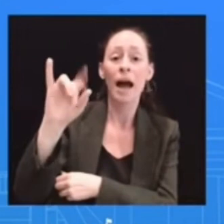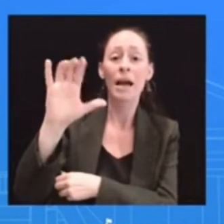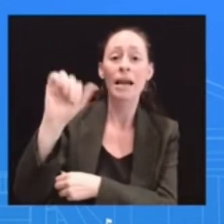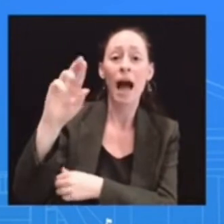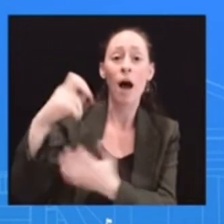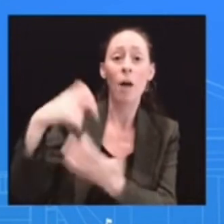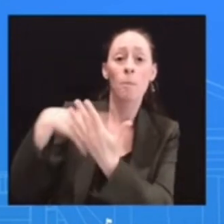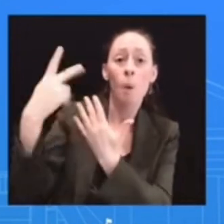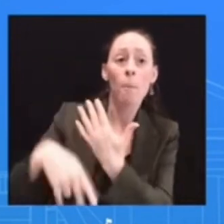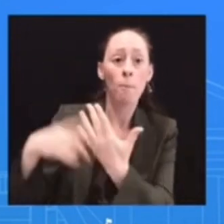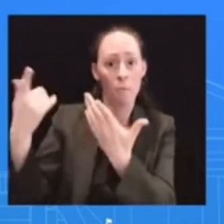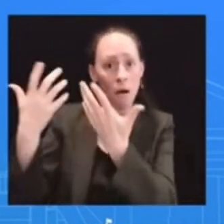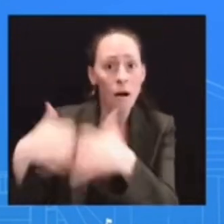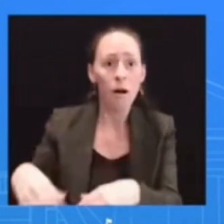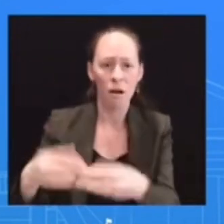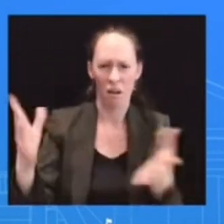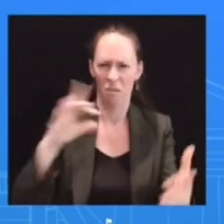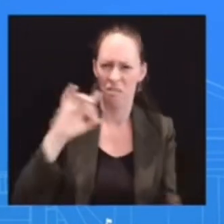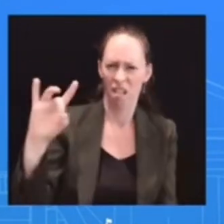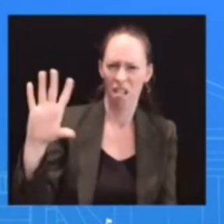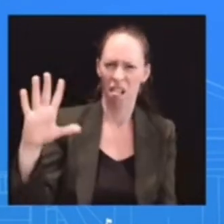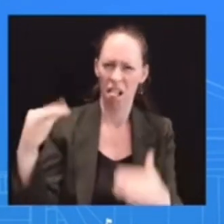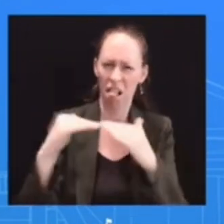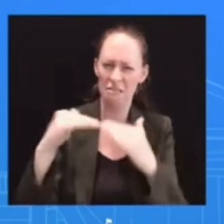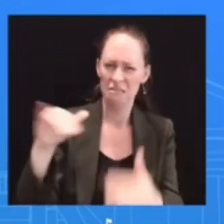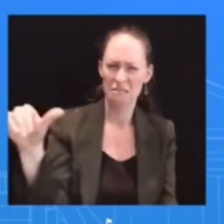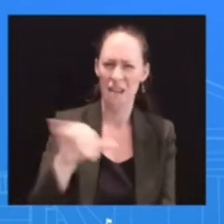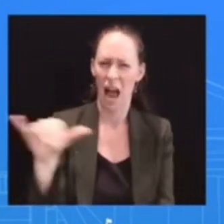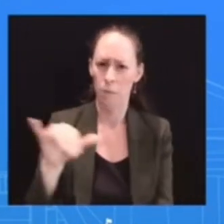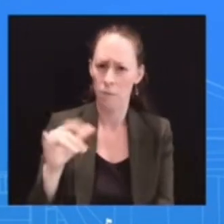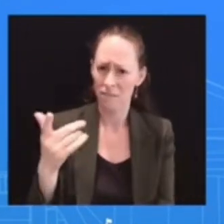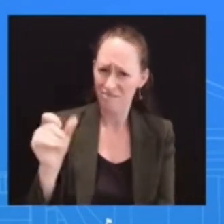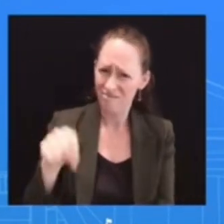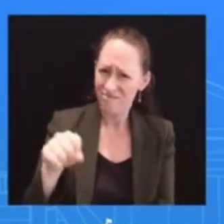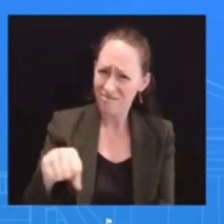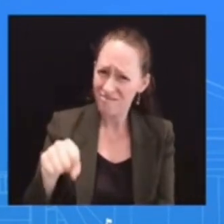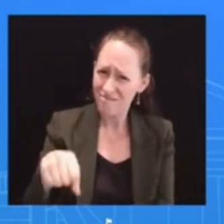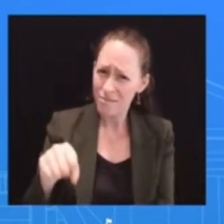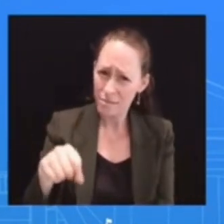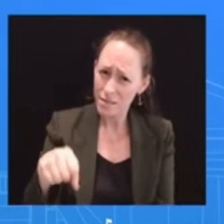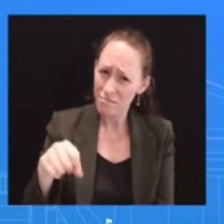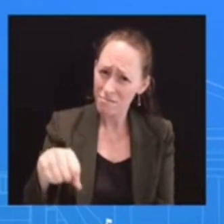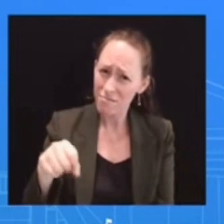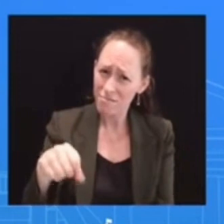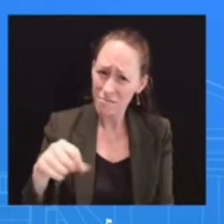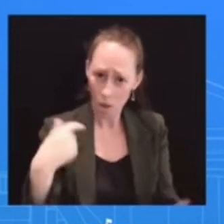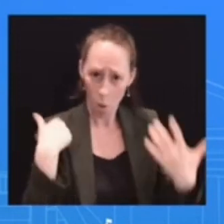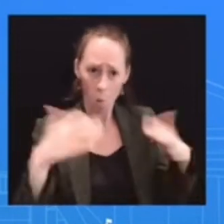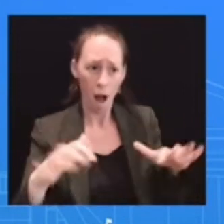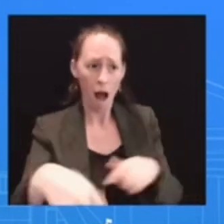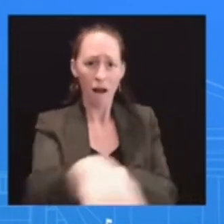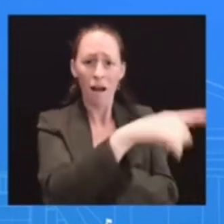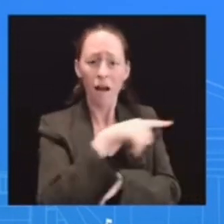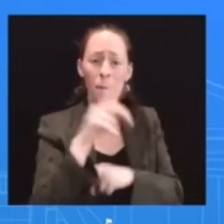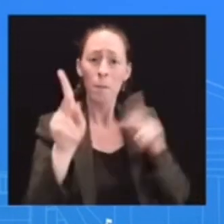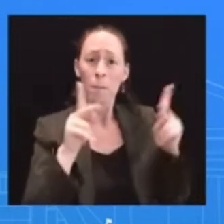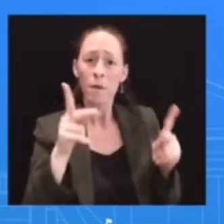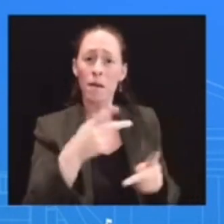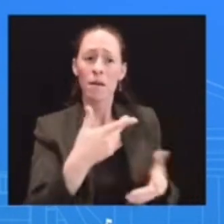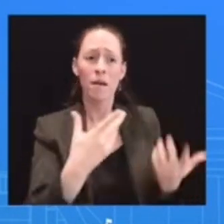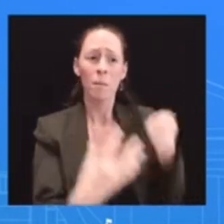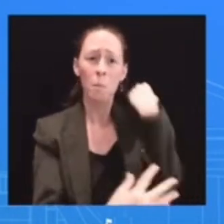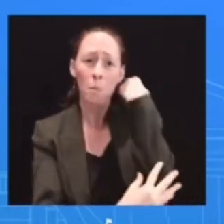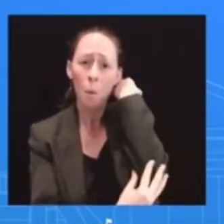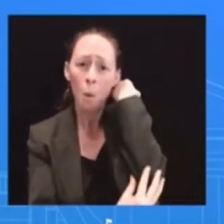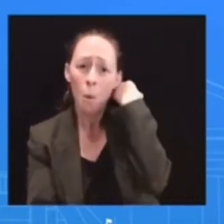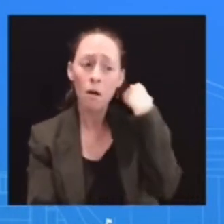is committed to protect Medicare and committed to protect Social Security, as you heard from him over and over again over the past several months. Now, to be